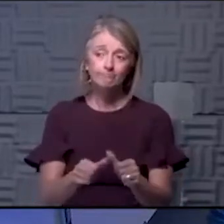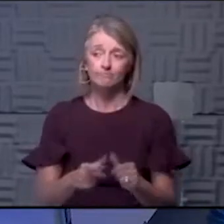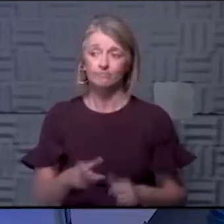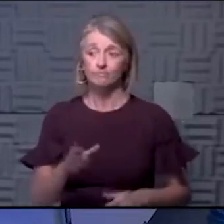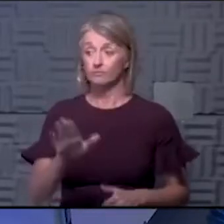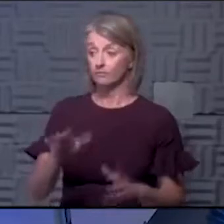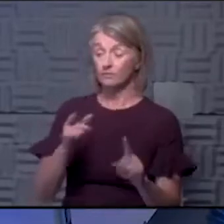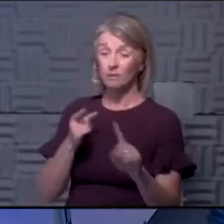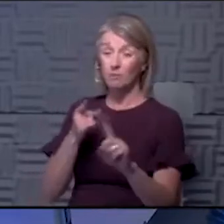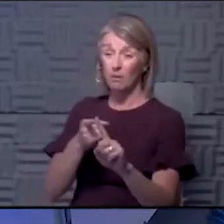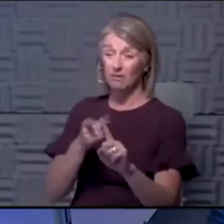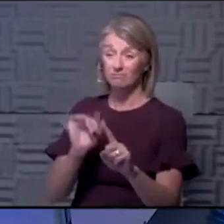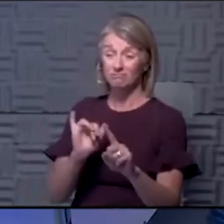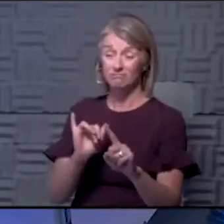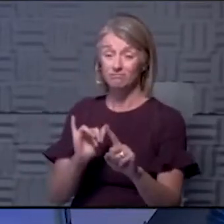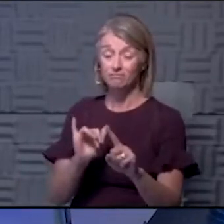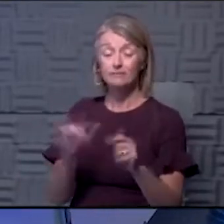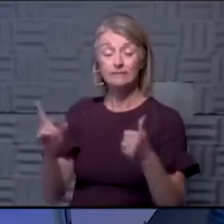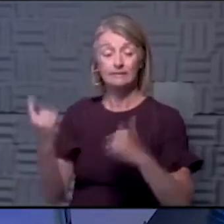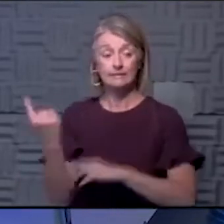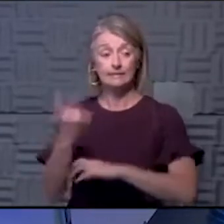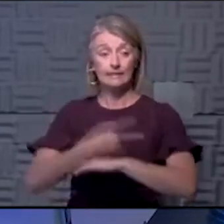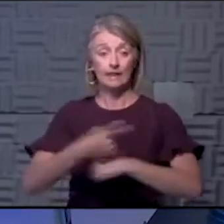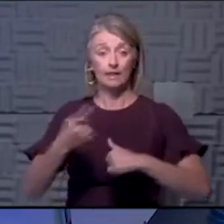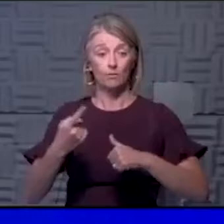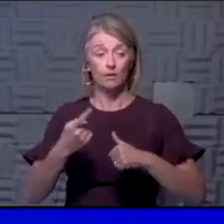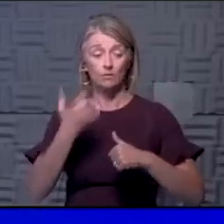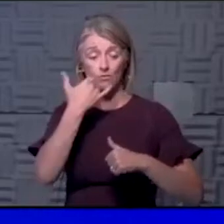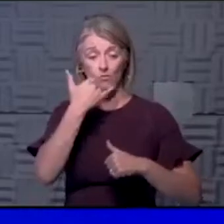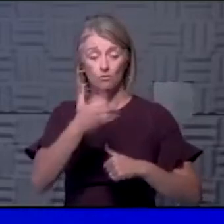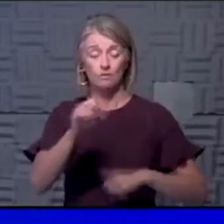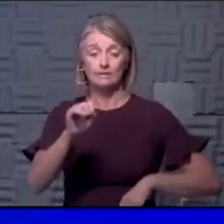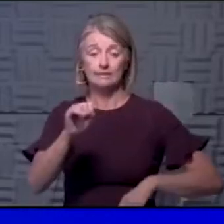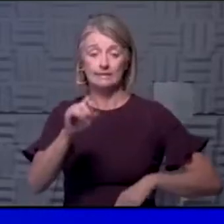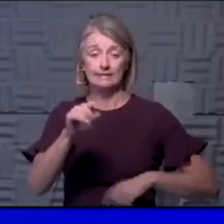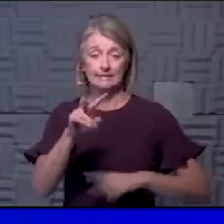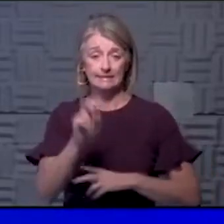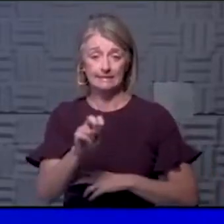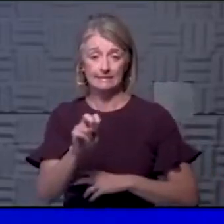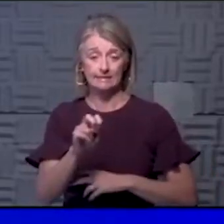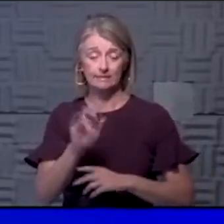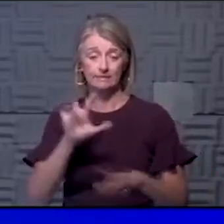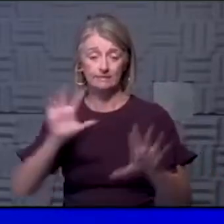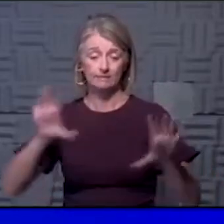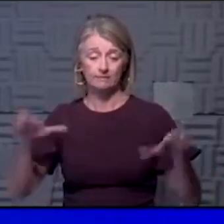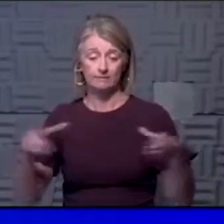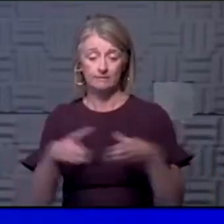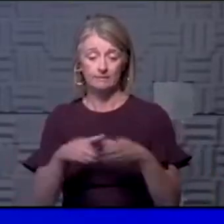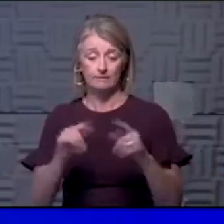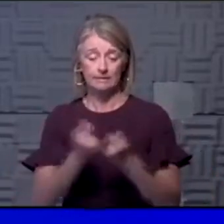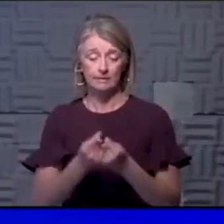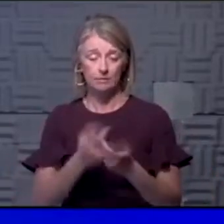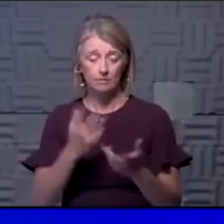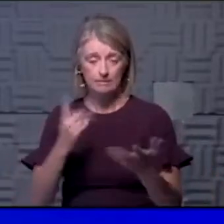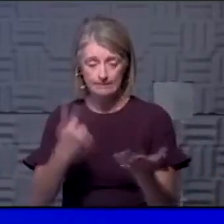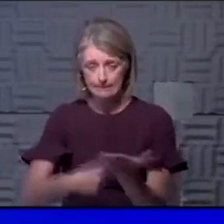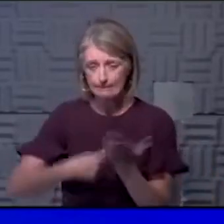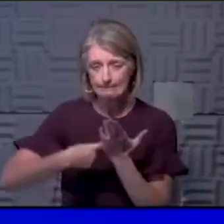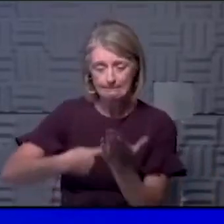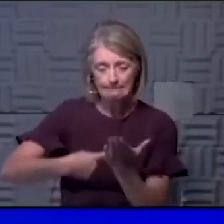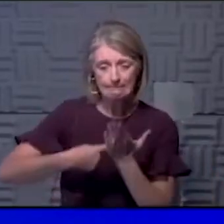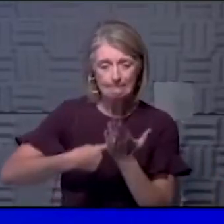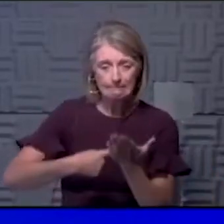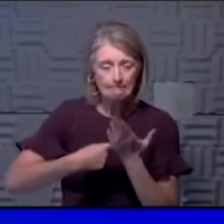think to your point, from day one when you called Steve up and we got the team together and the boots on the ground there, you